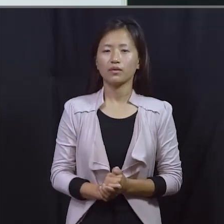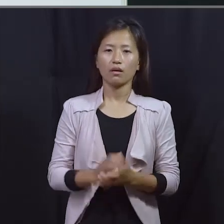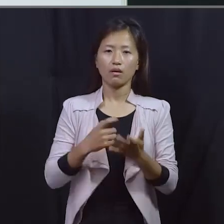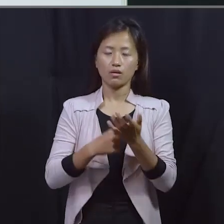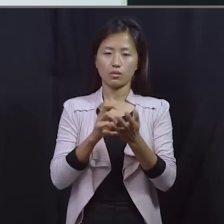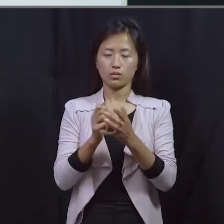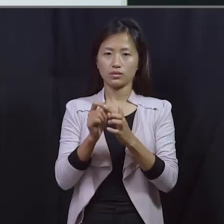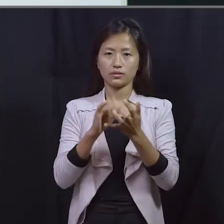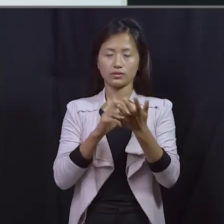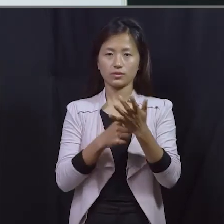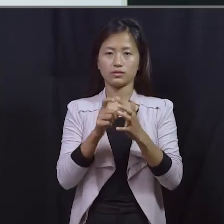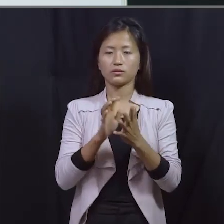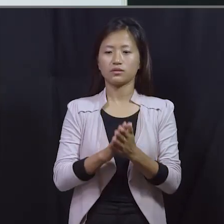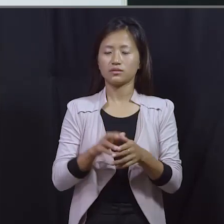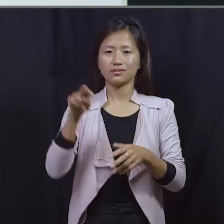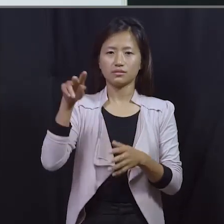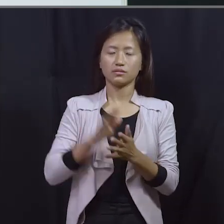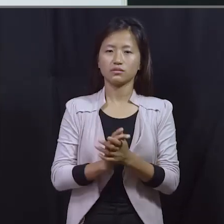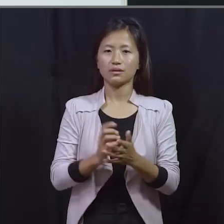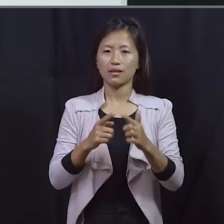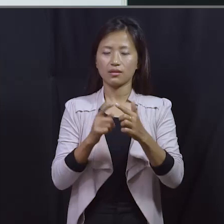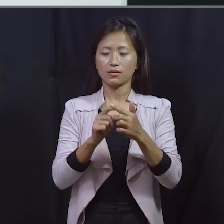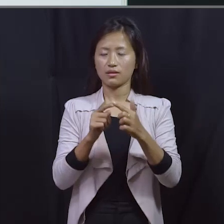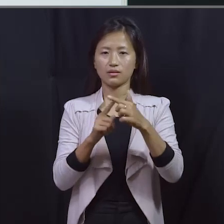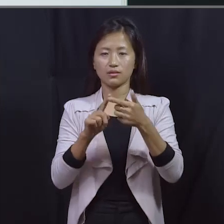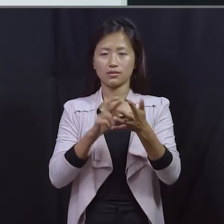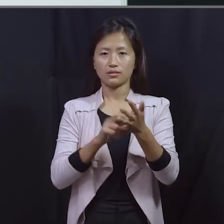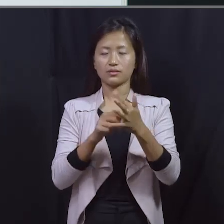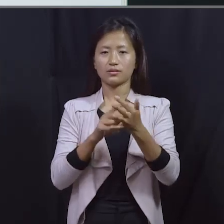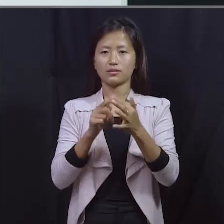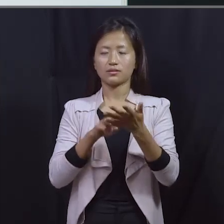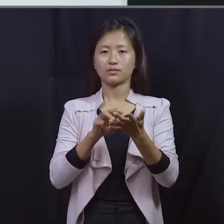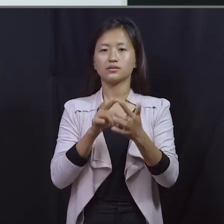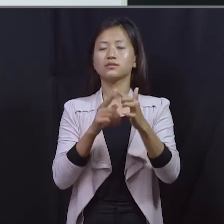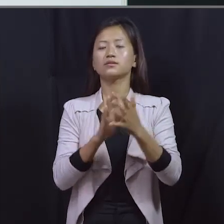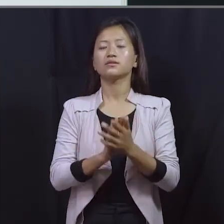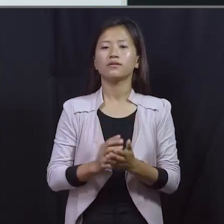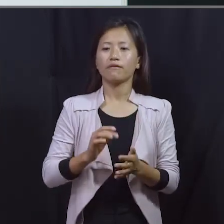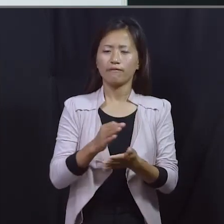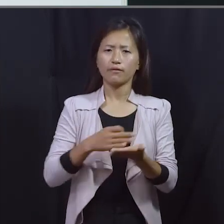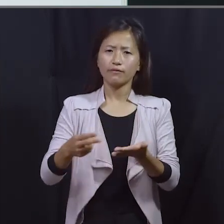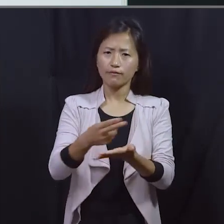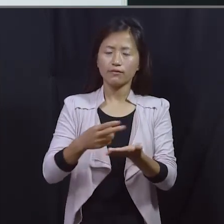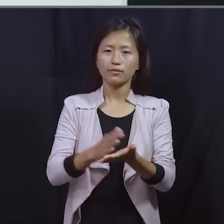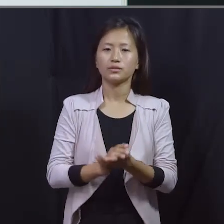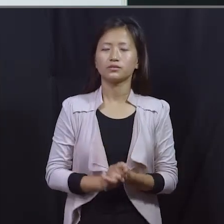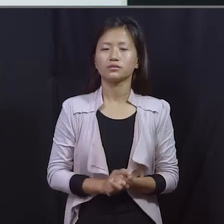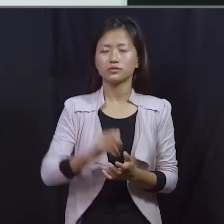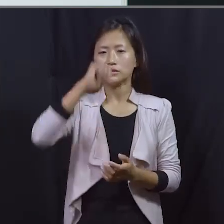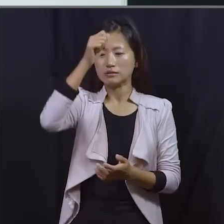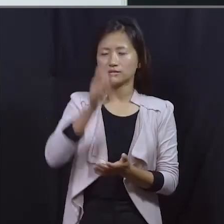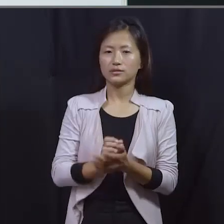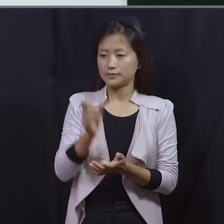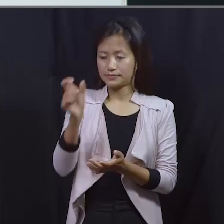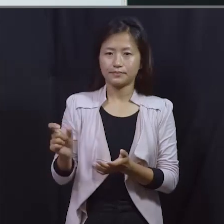Roadway, it means it is referring to a tenant farming or an Indian peasants. So the land settlement, if